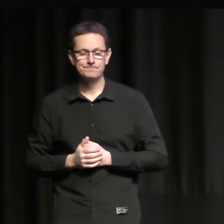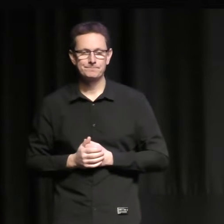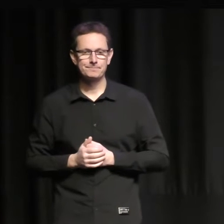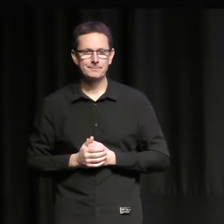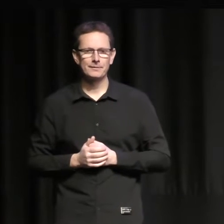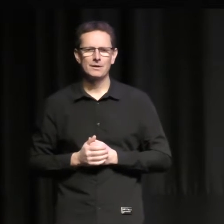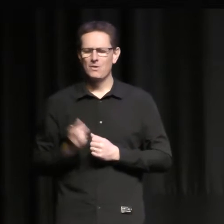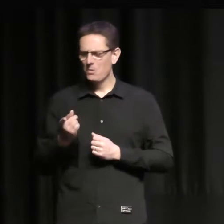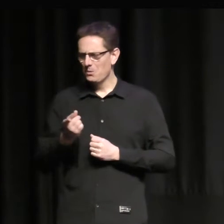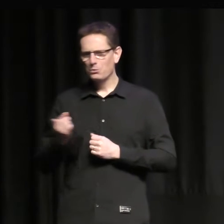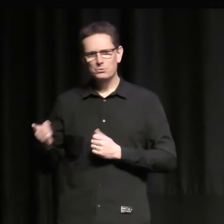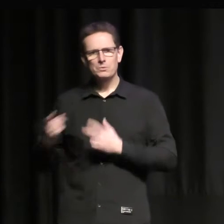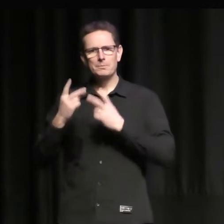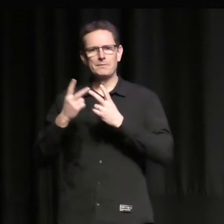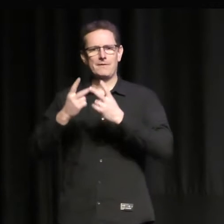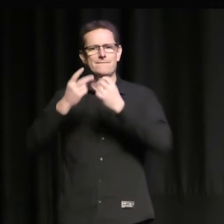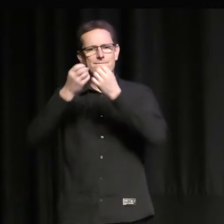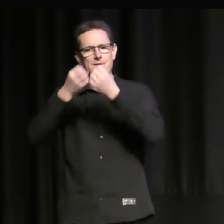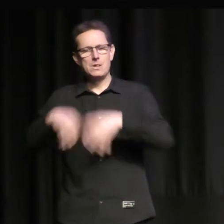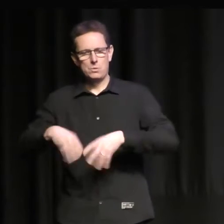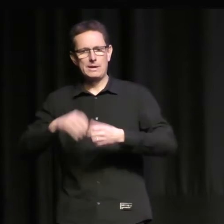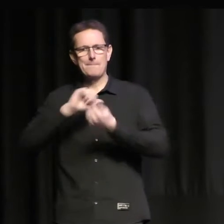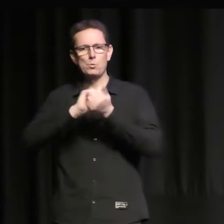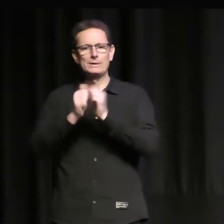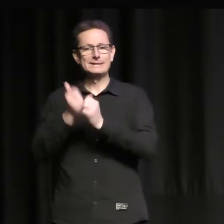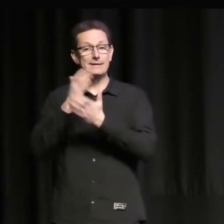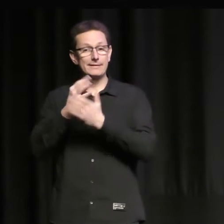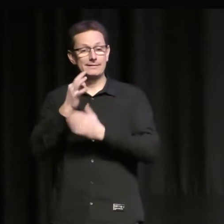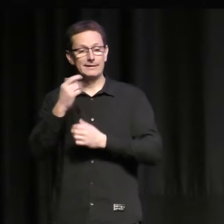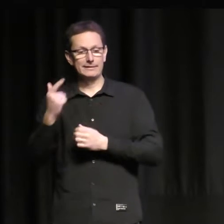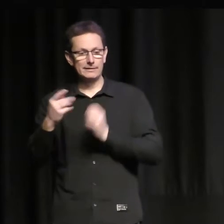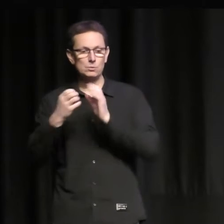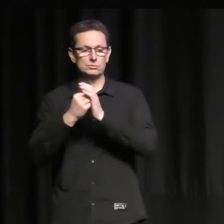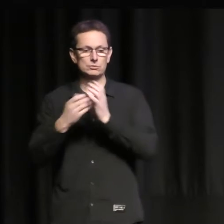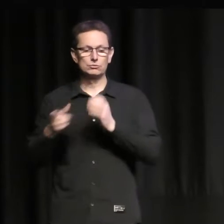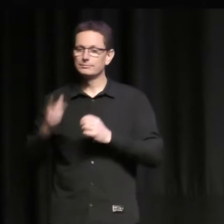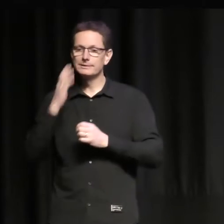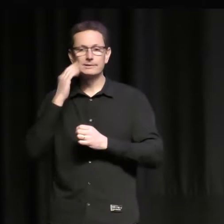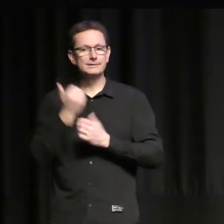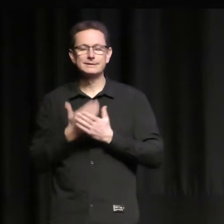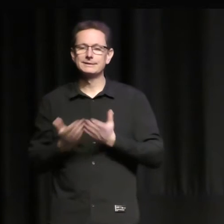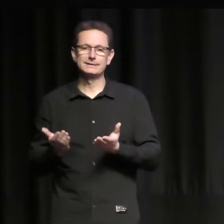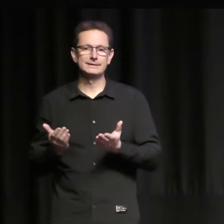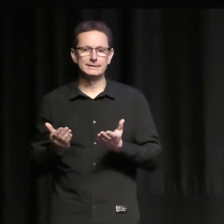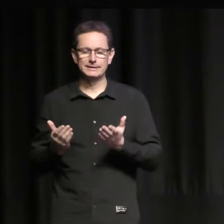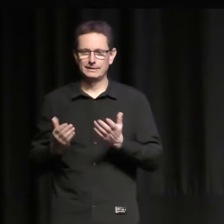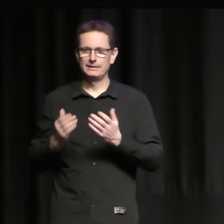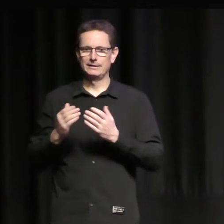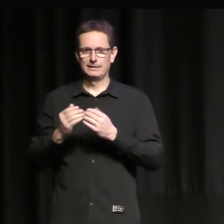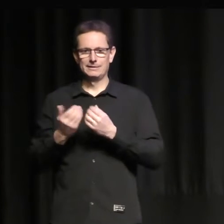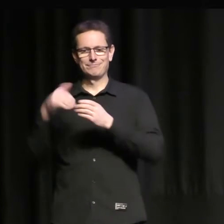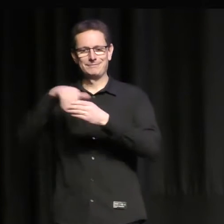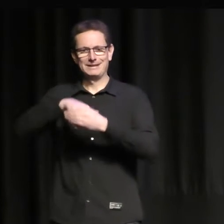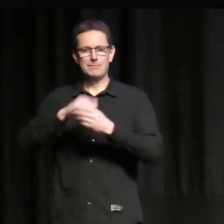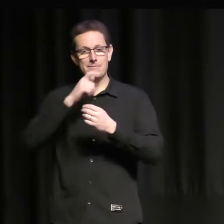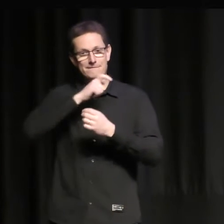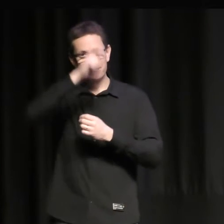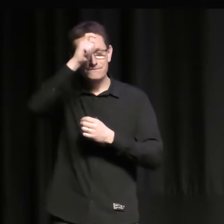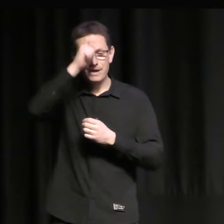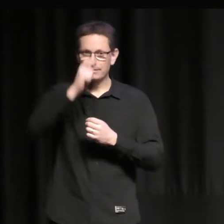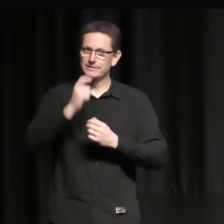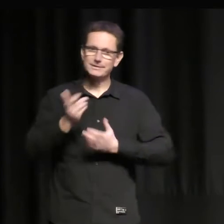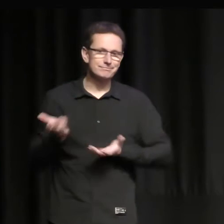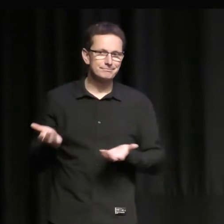And they're losing political rights because they cannot get union representation, they cannot